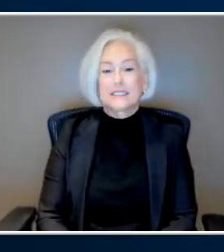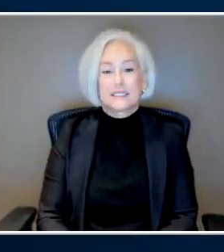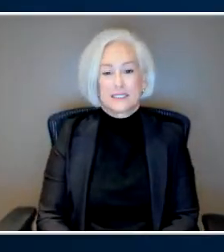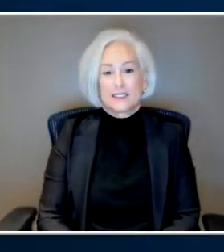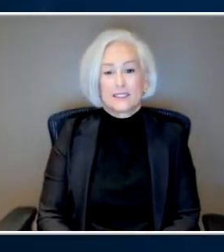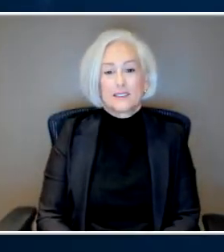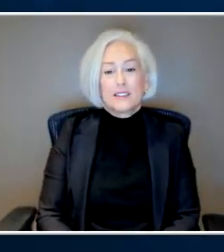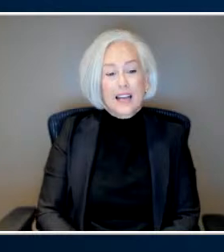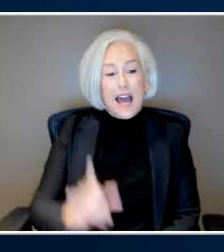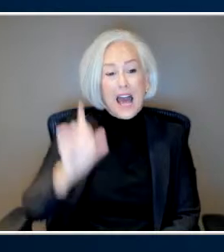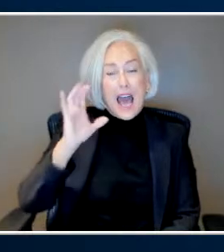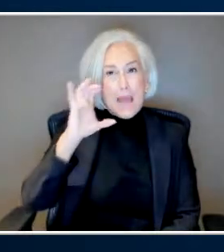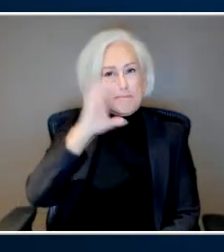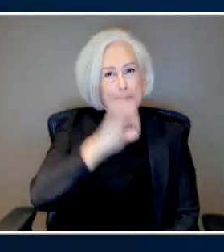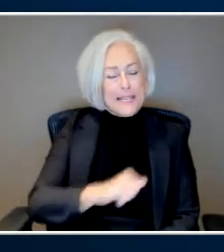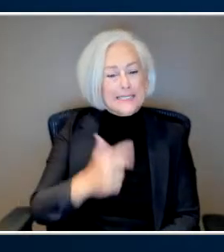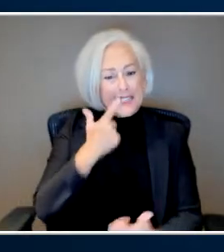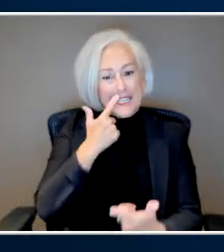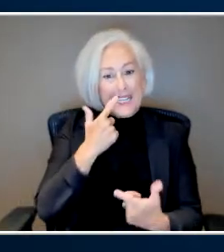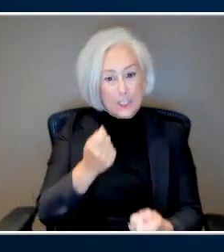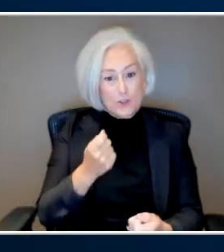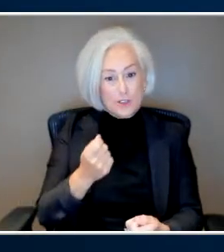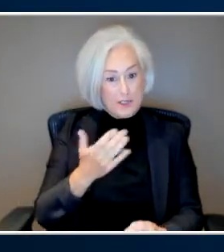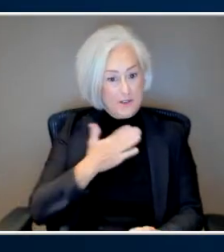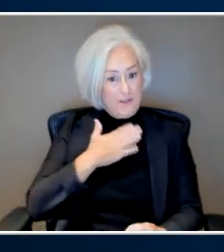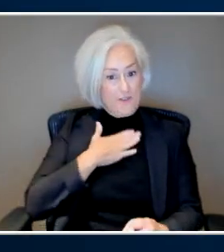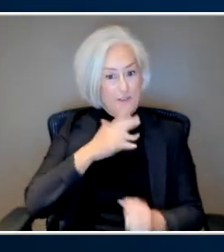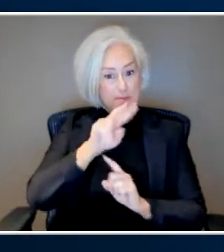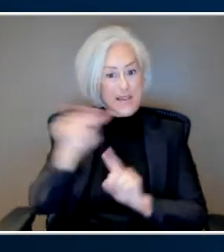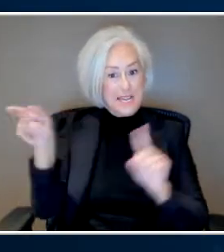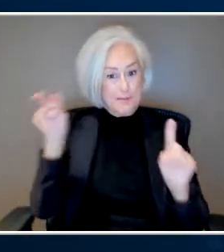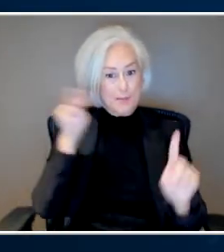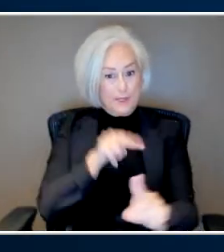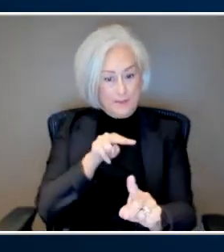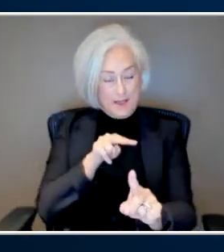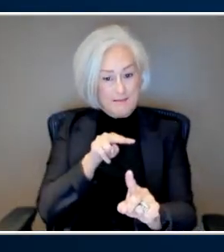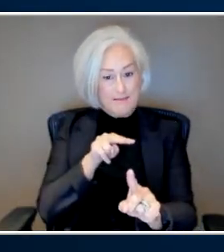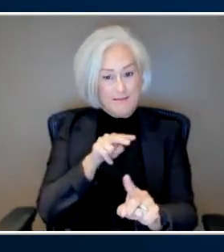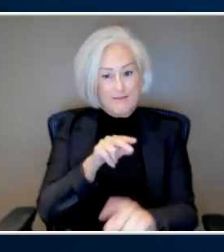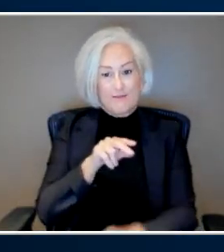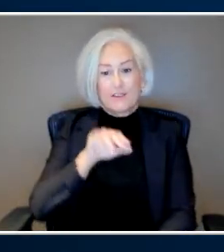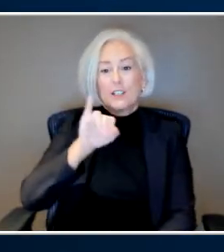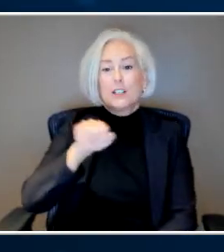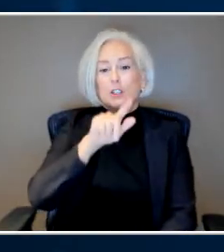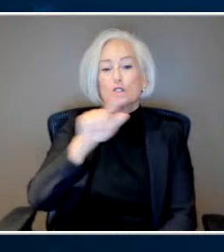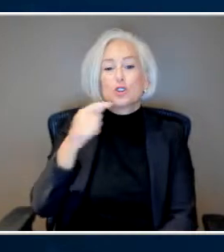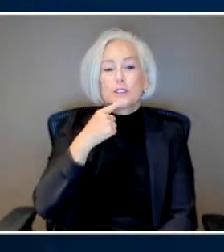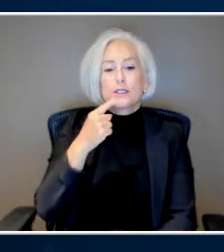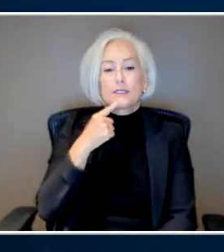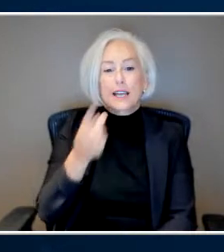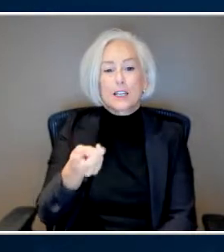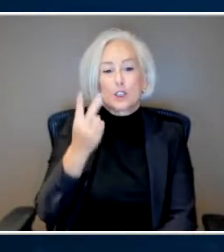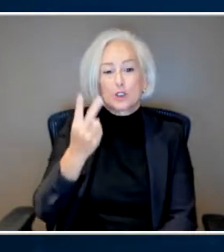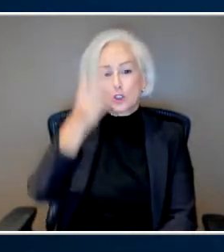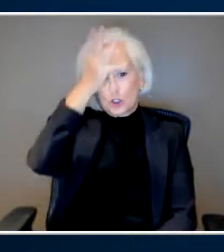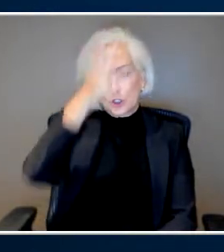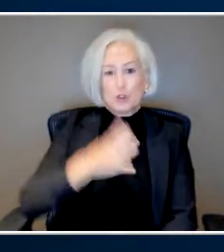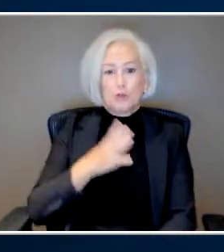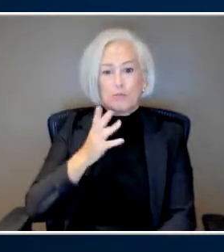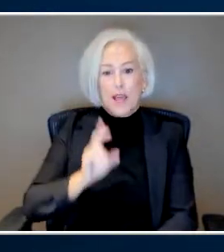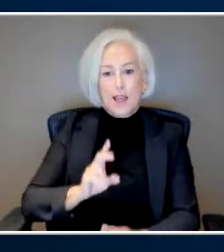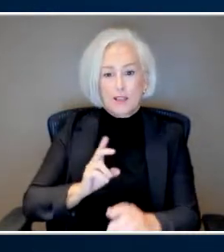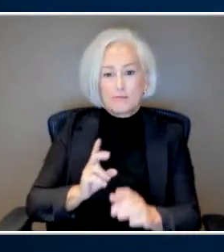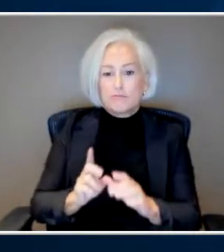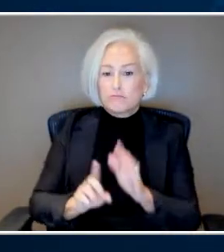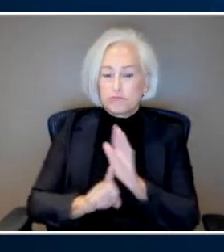interesting from my standpoint, because as Jill said, like, these two men walk in, they're huge. To meet these players